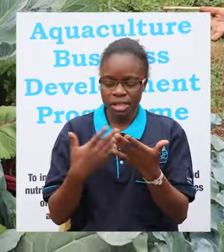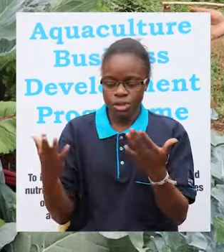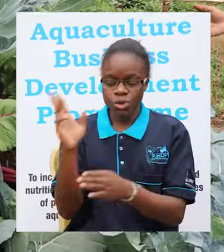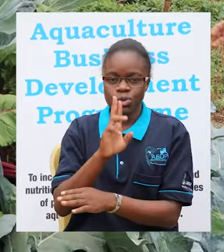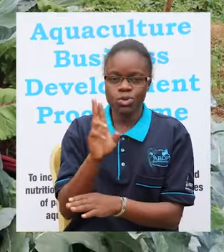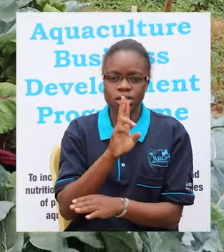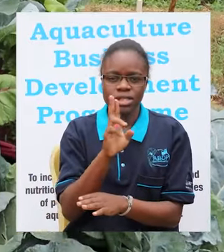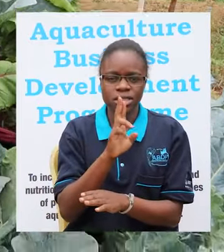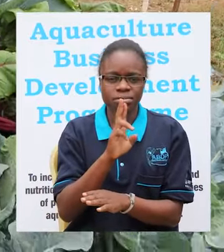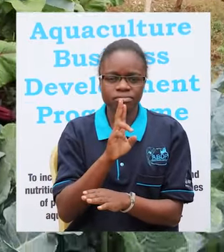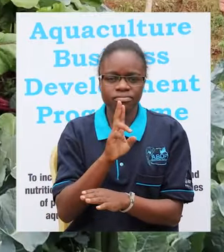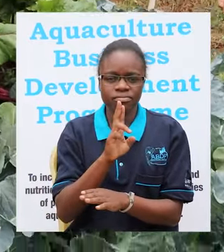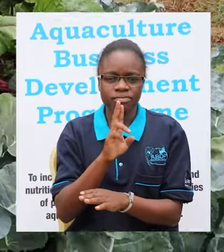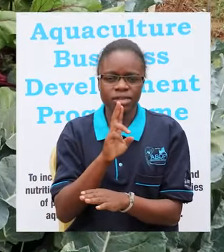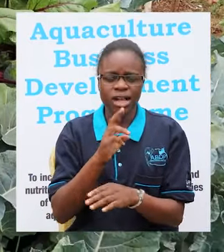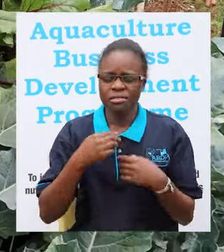dam liner